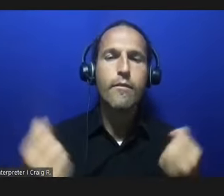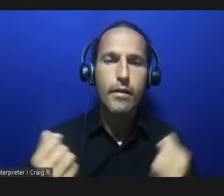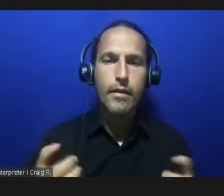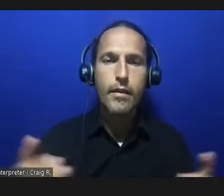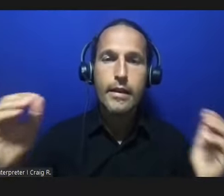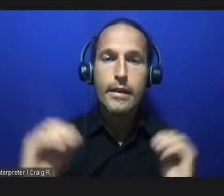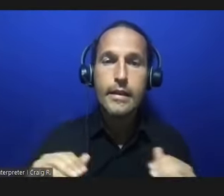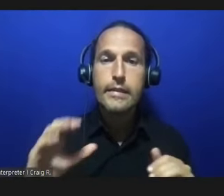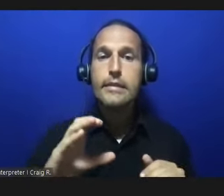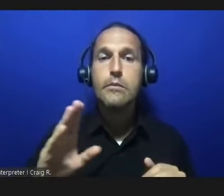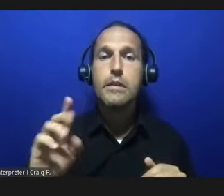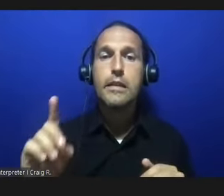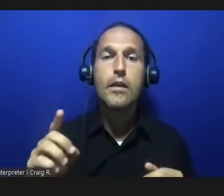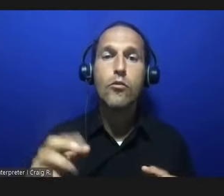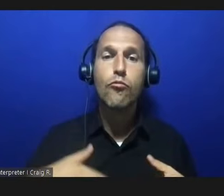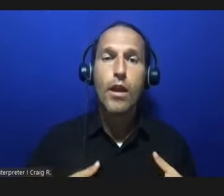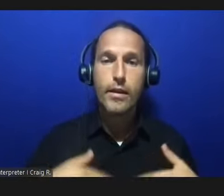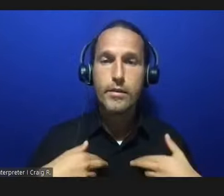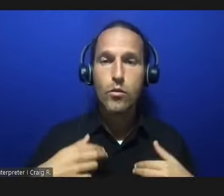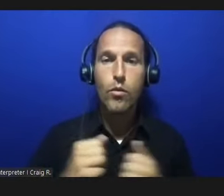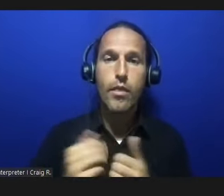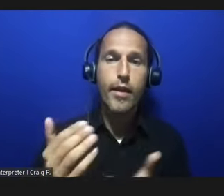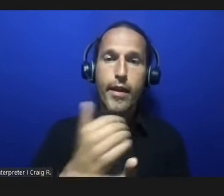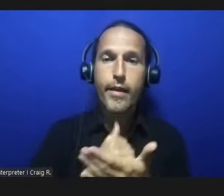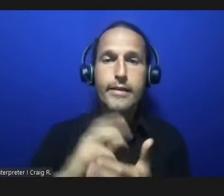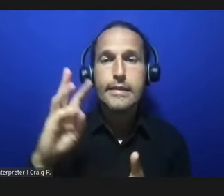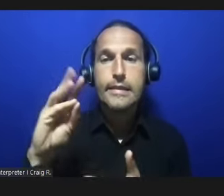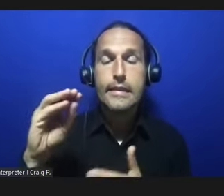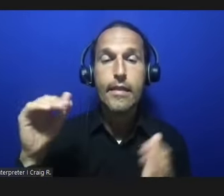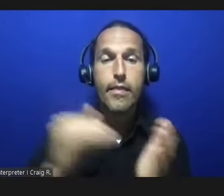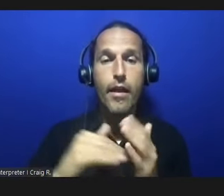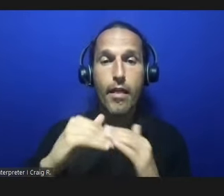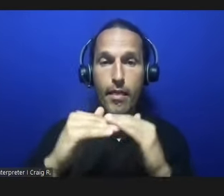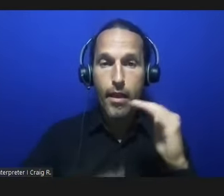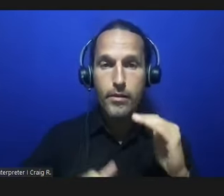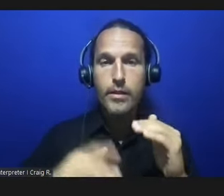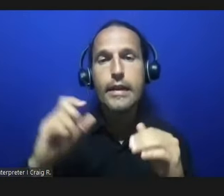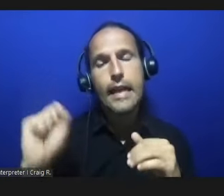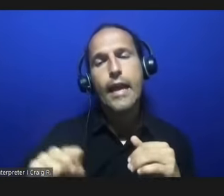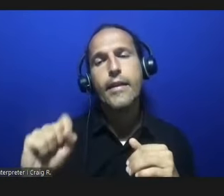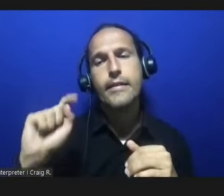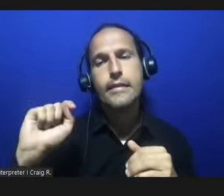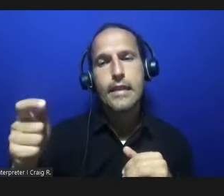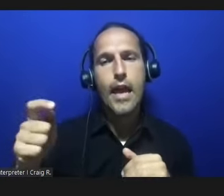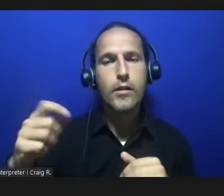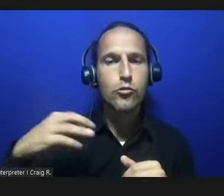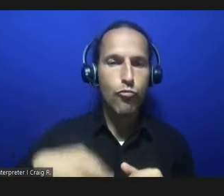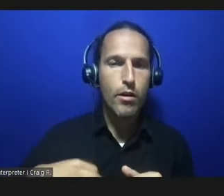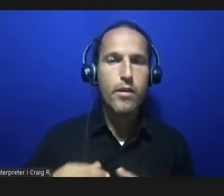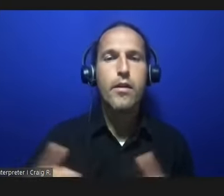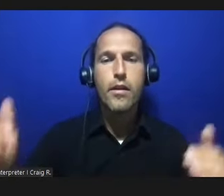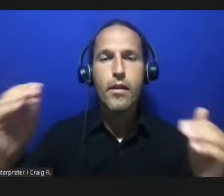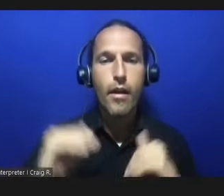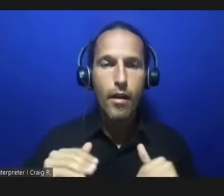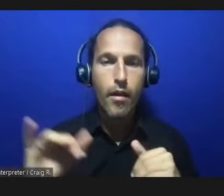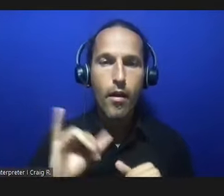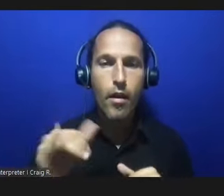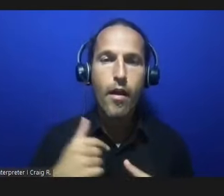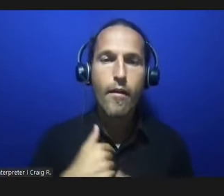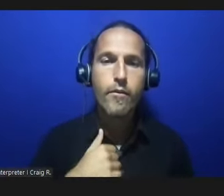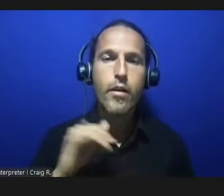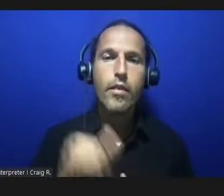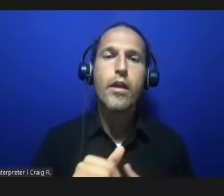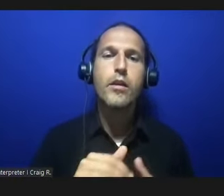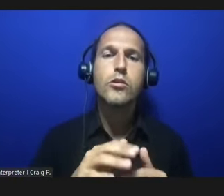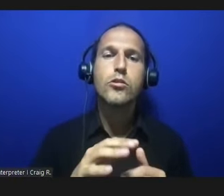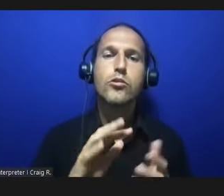Business District residents with gross adjusted incomes below $60,000 would be eligible for a tax credit. And there would be a Traffic Mobility Review